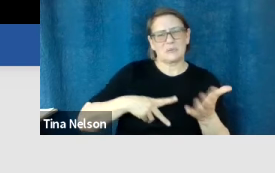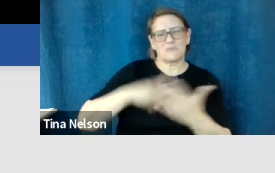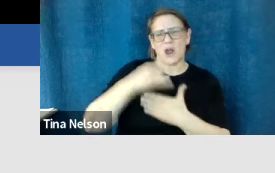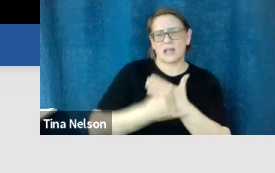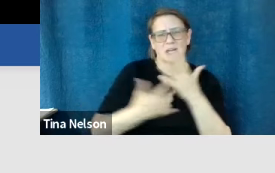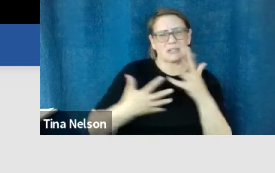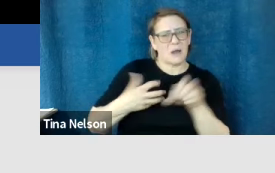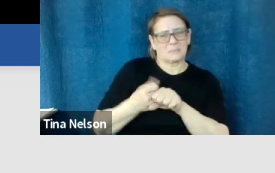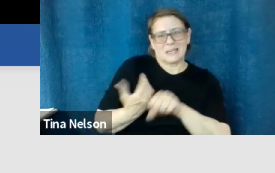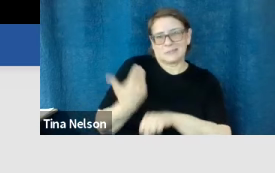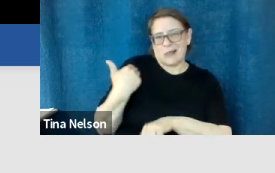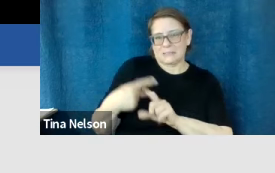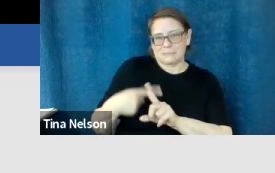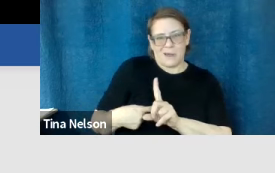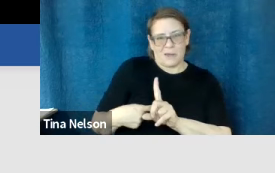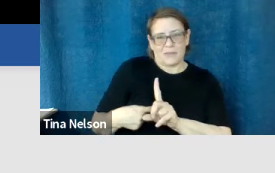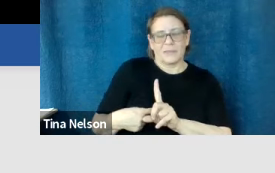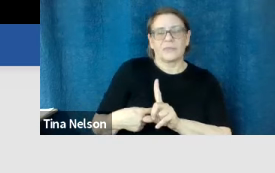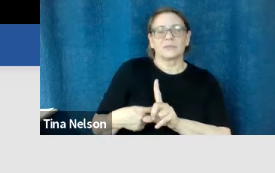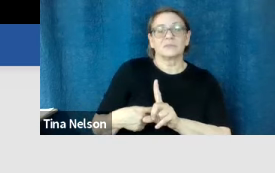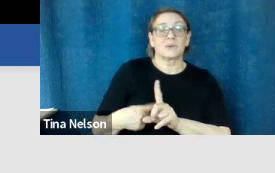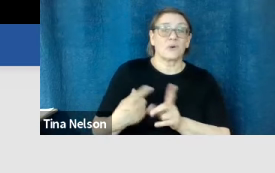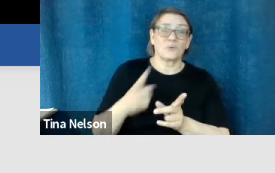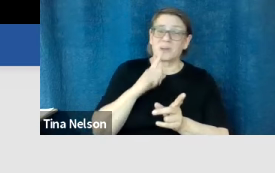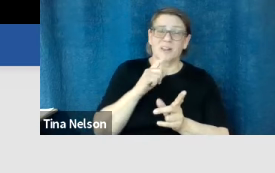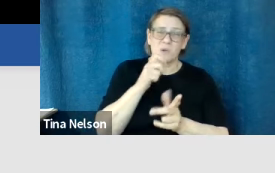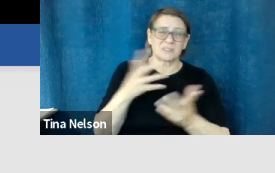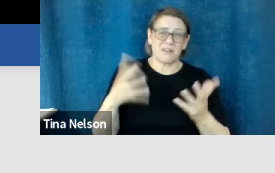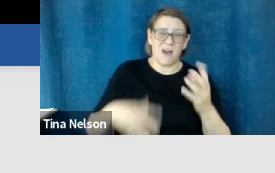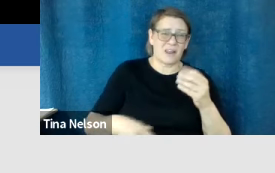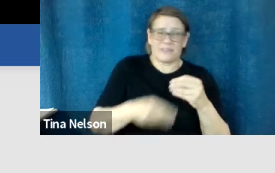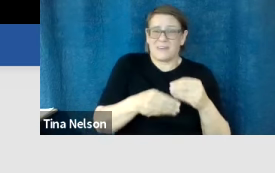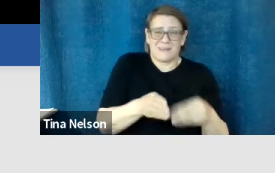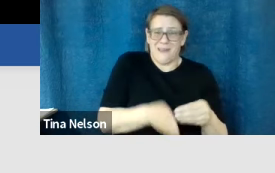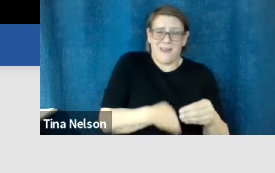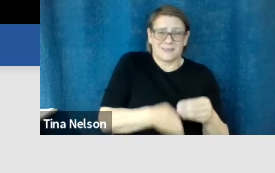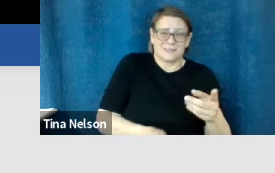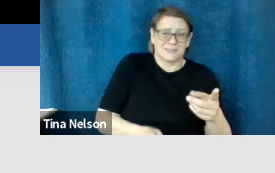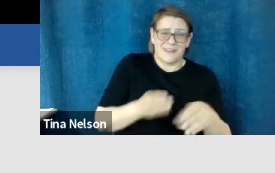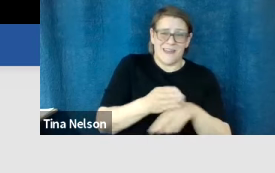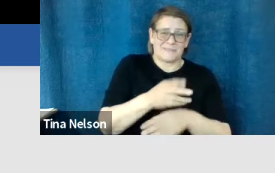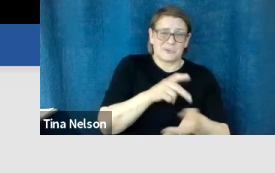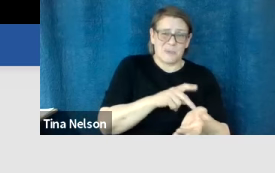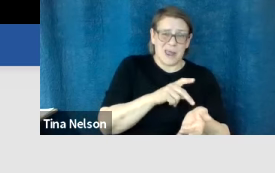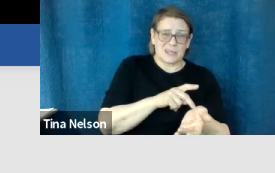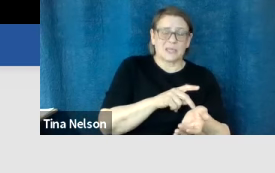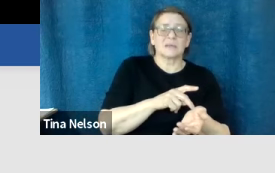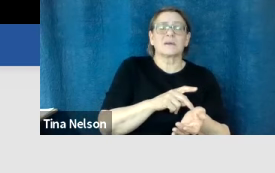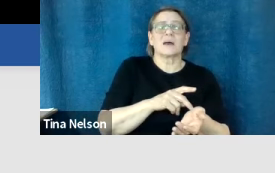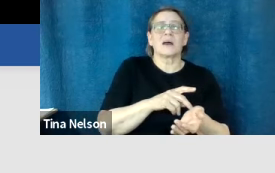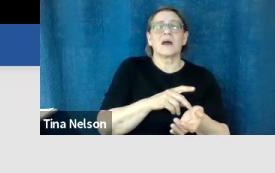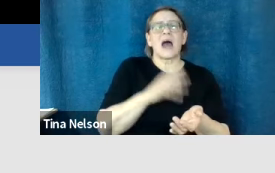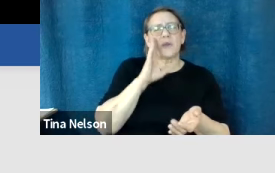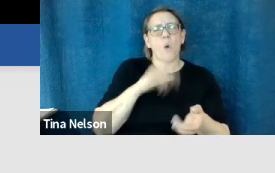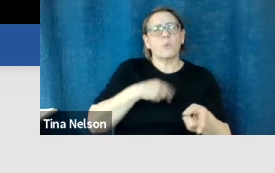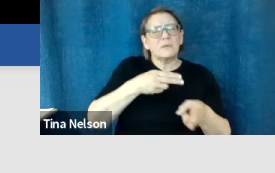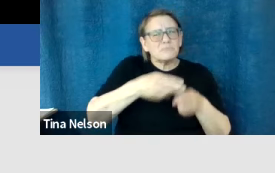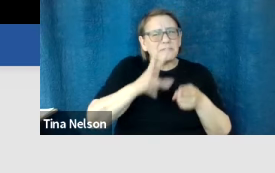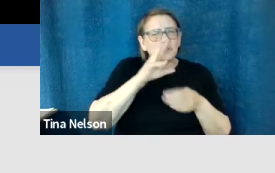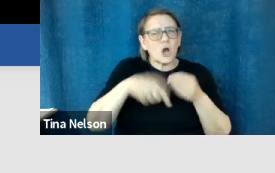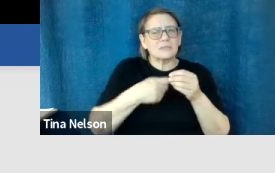month. So there wasn't much to add in this session. I know we briefly touched upon the